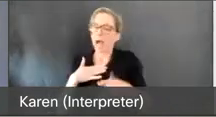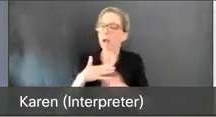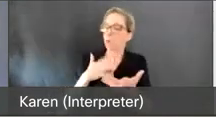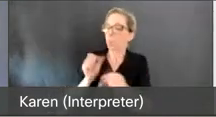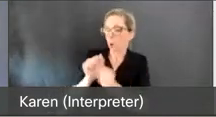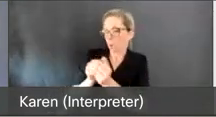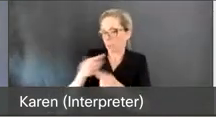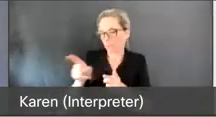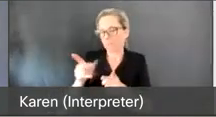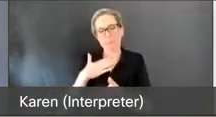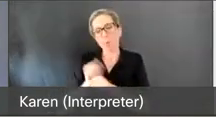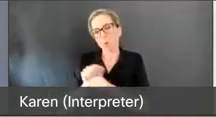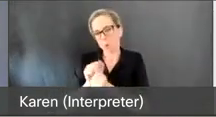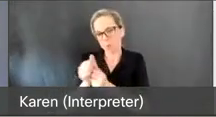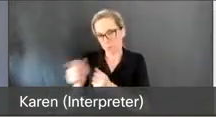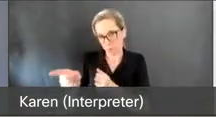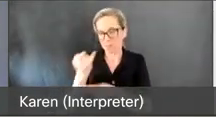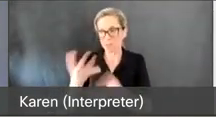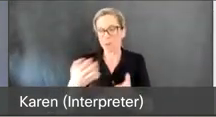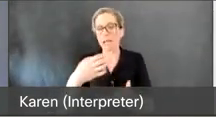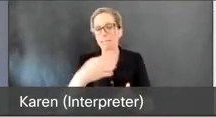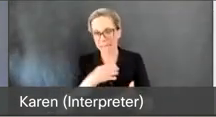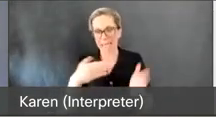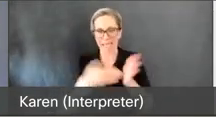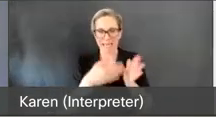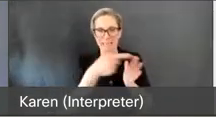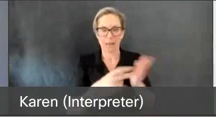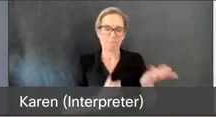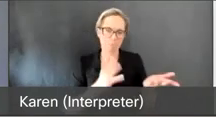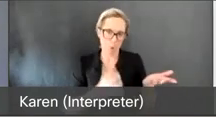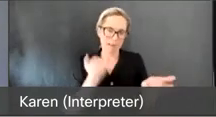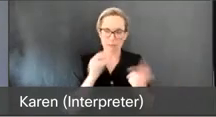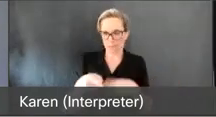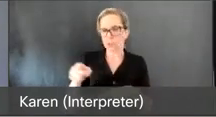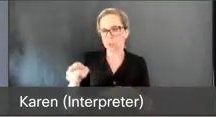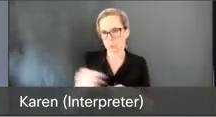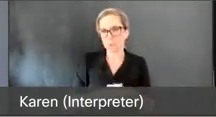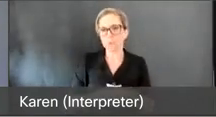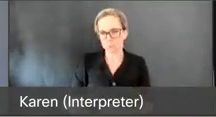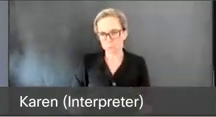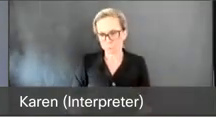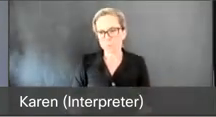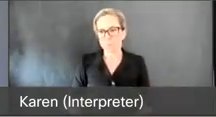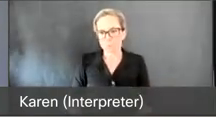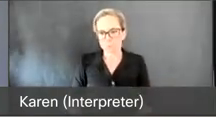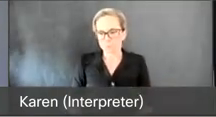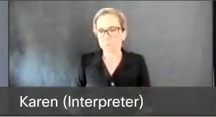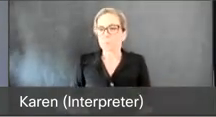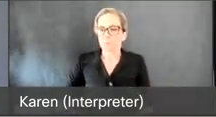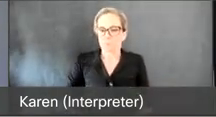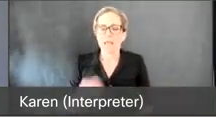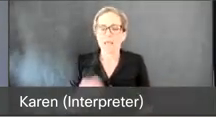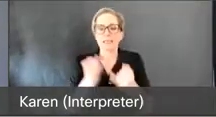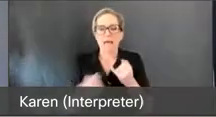to file a complaint with us if you find yourself in that situation. But that last final payment under